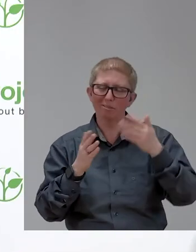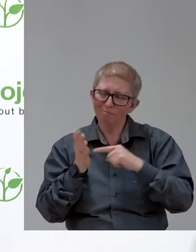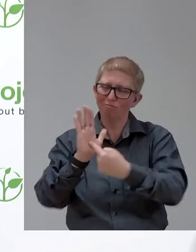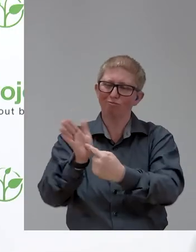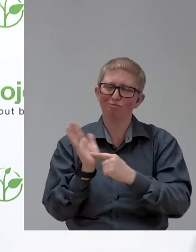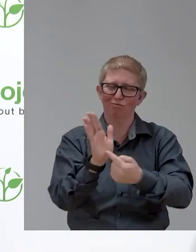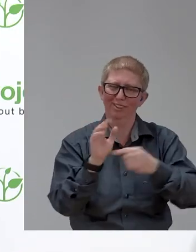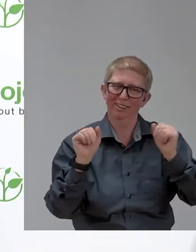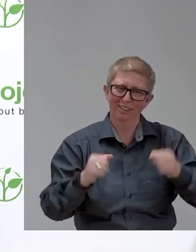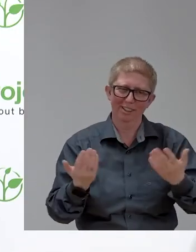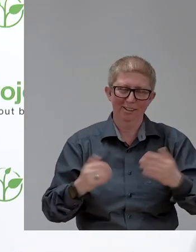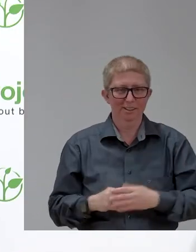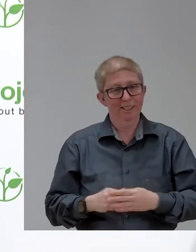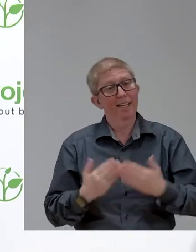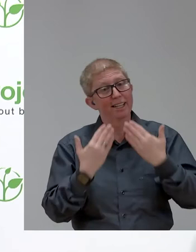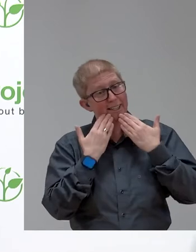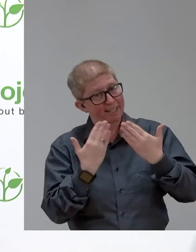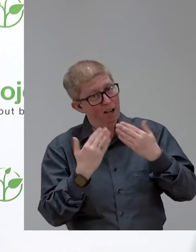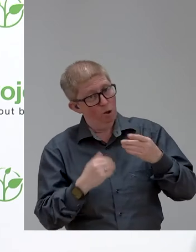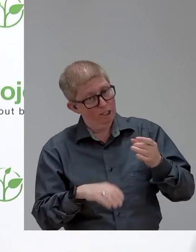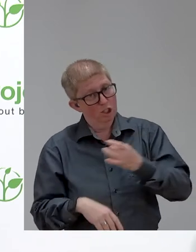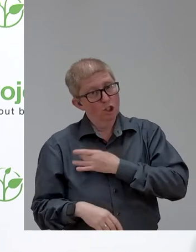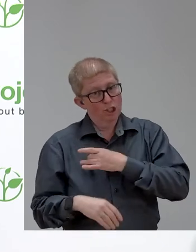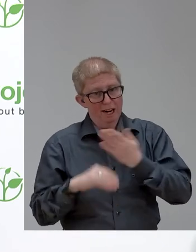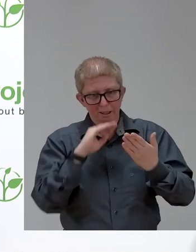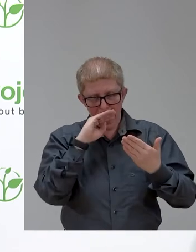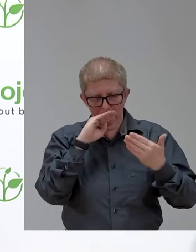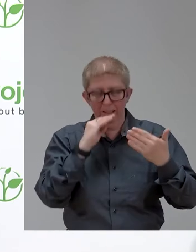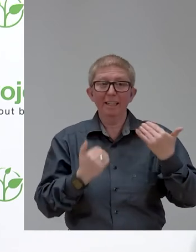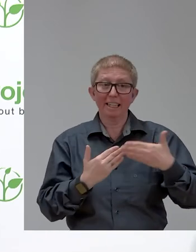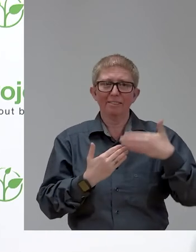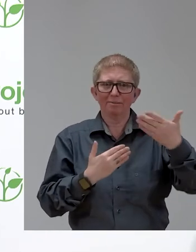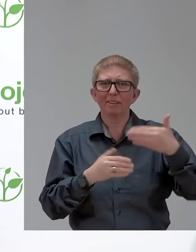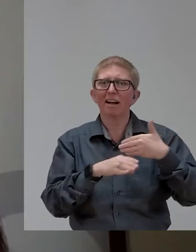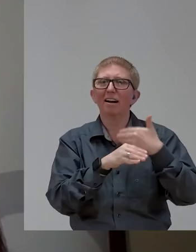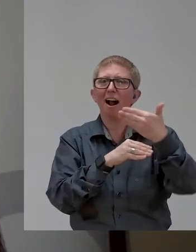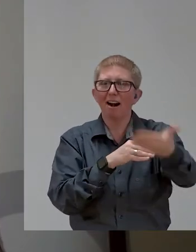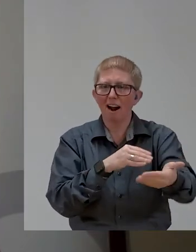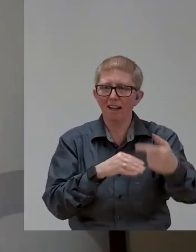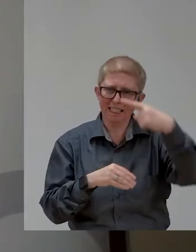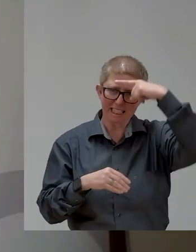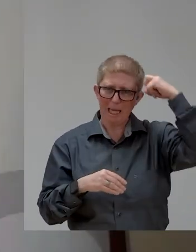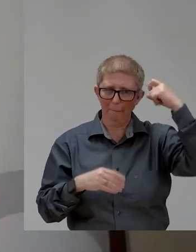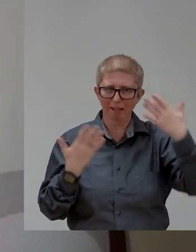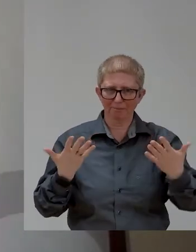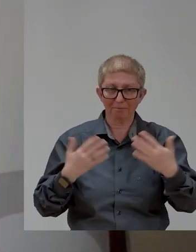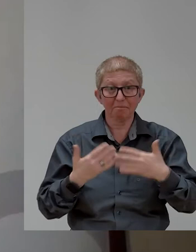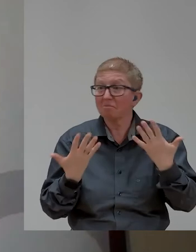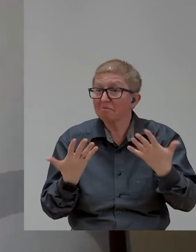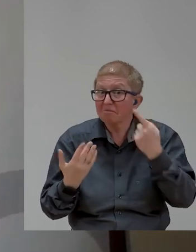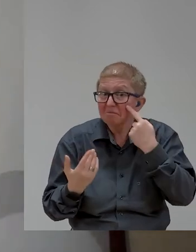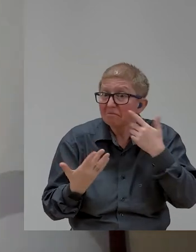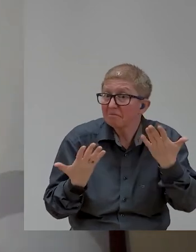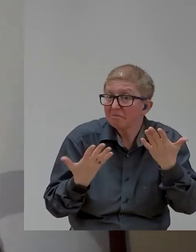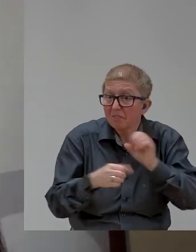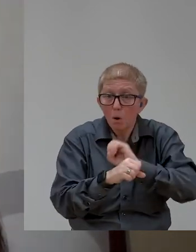summer in Chile. How is the COVID situation in Chile right now? Well, it has happened